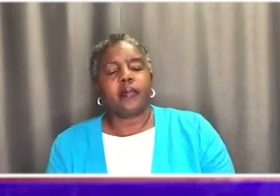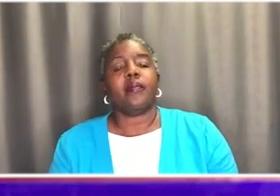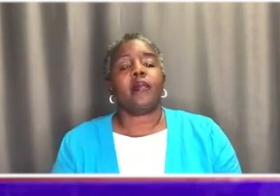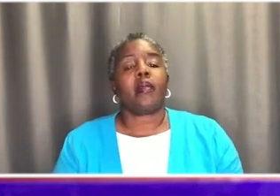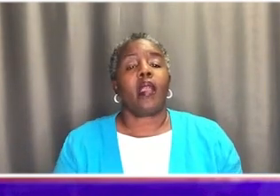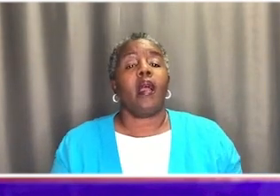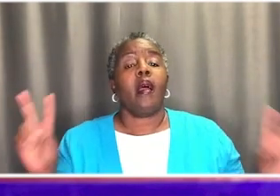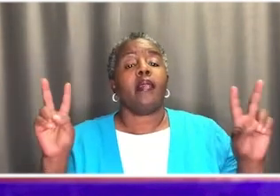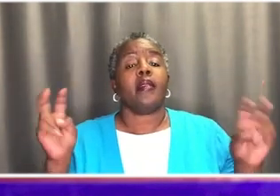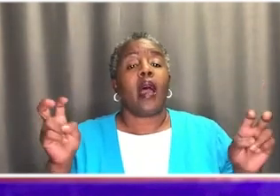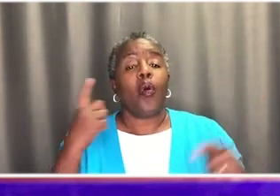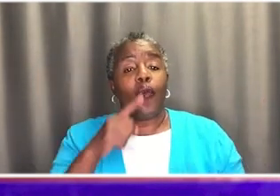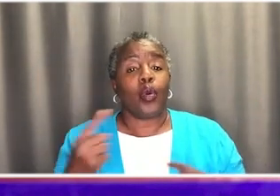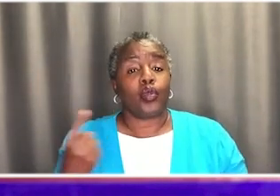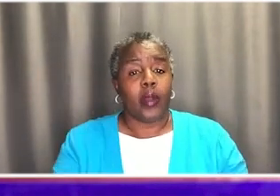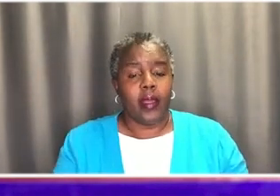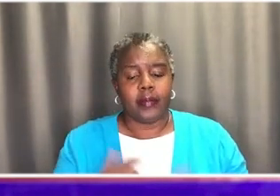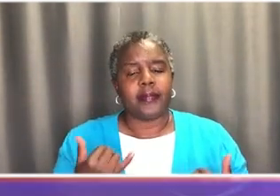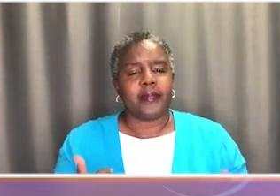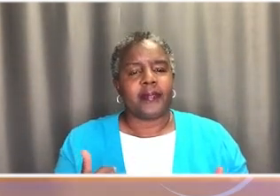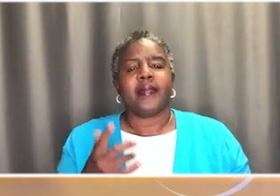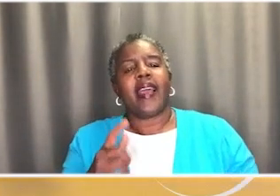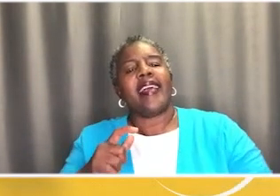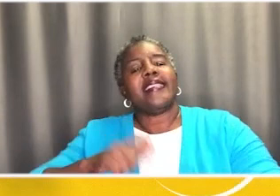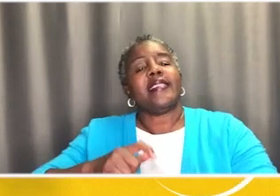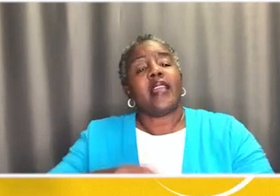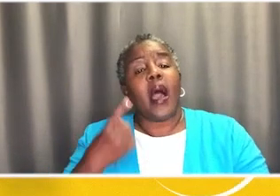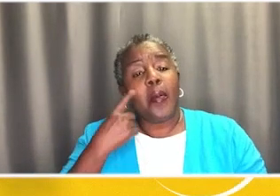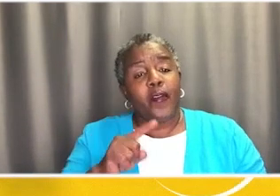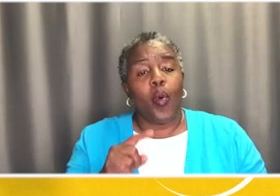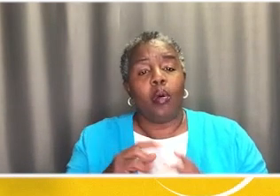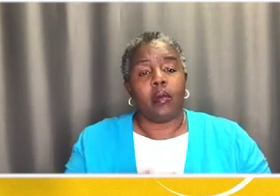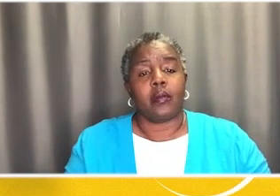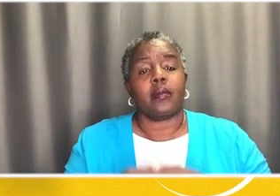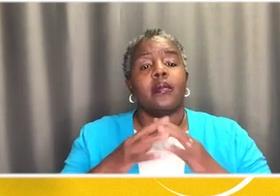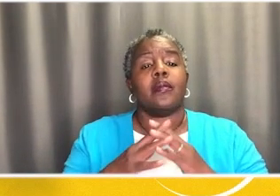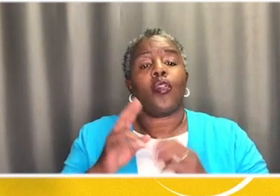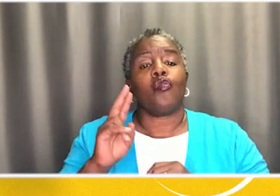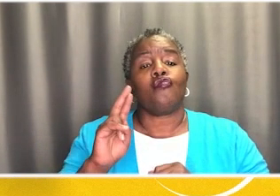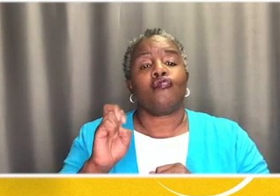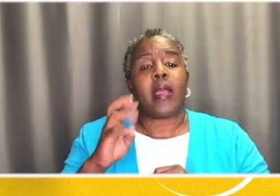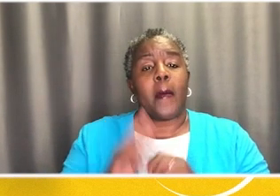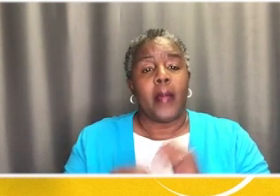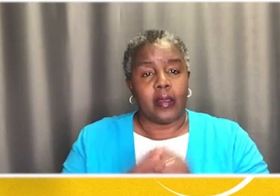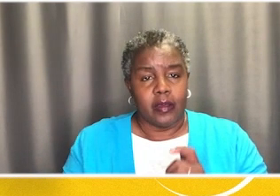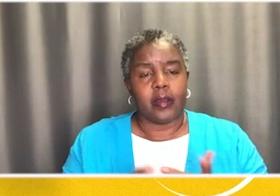Today's title is "It's Time to Rebuild." Join me in prayer.